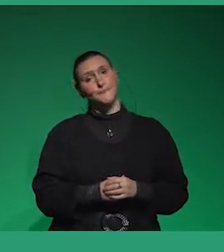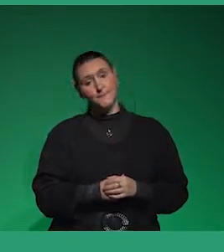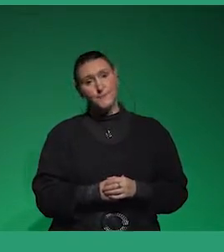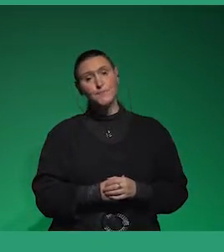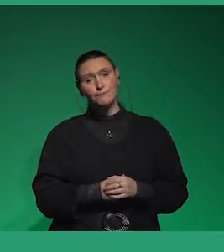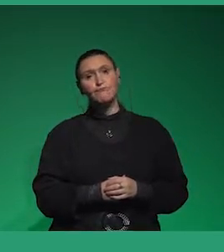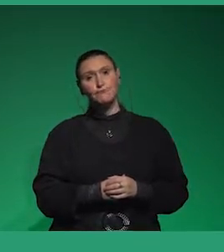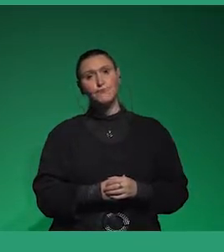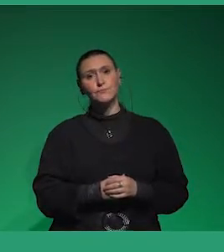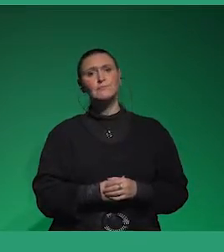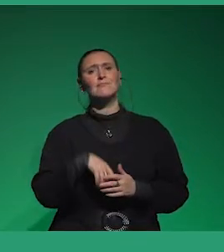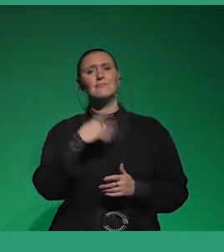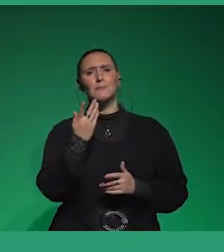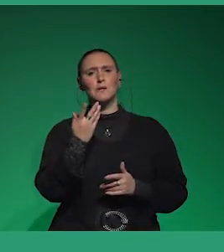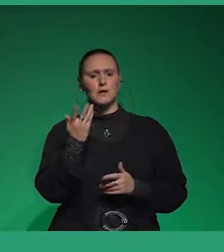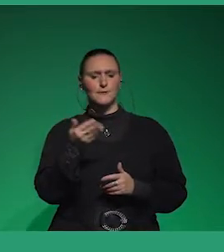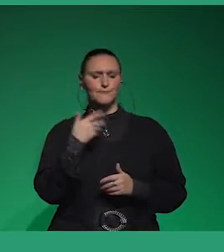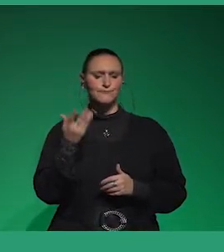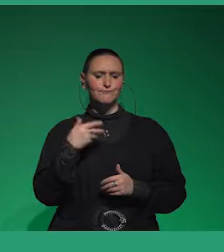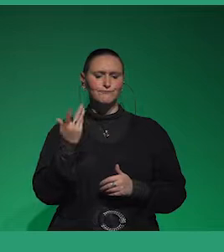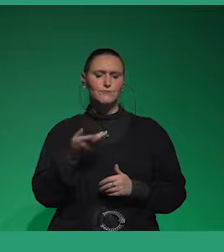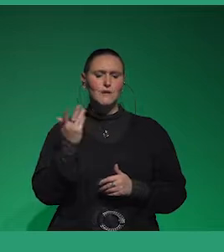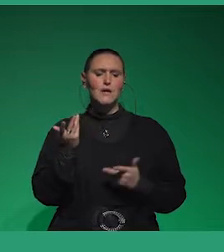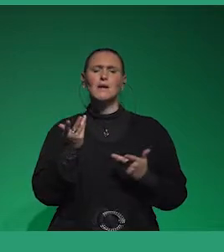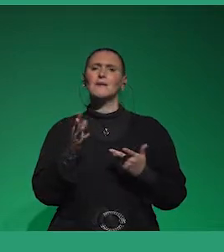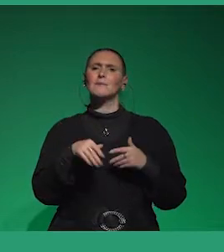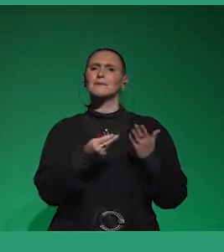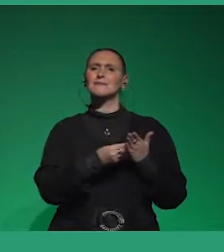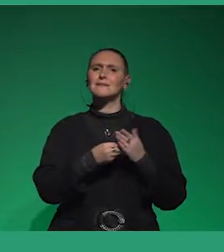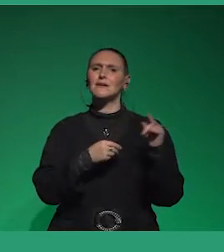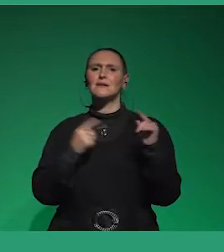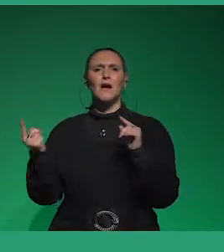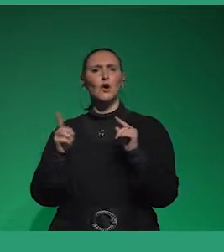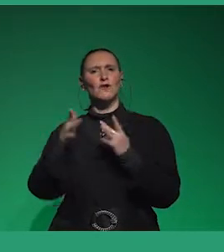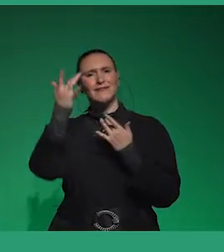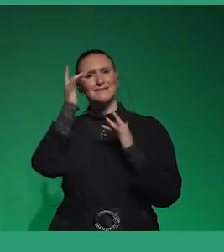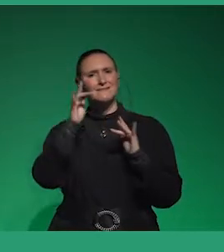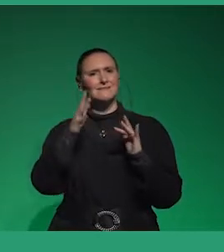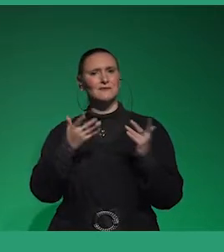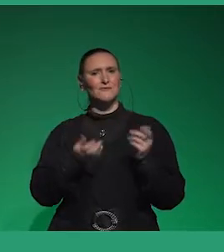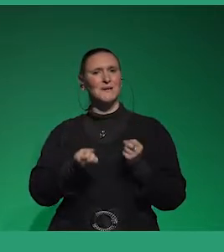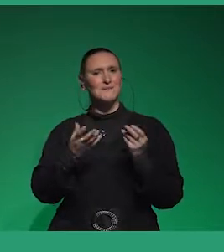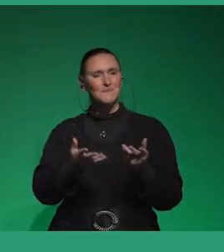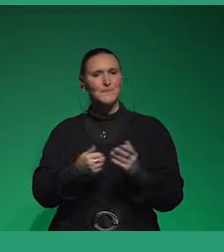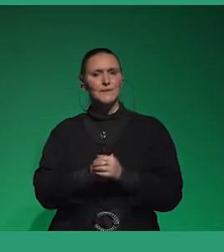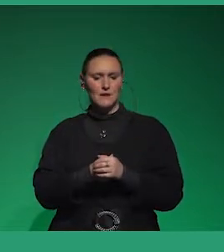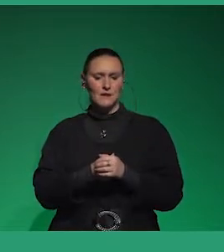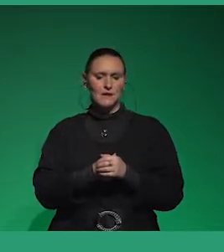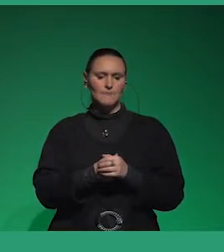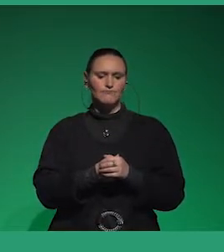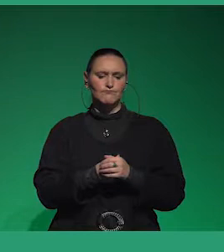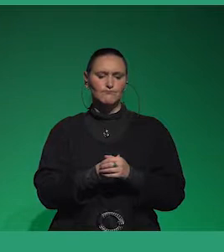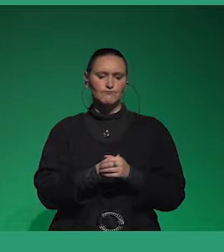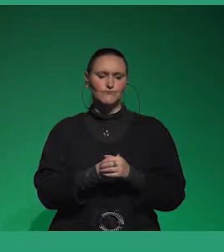the legal identity or the legal signs between the 2 countries in the high level, like the MOU and MOA,